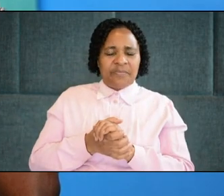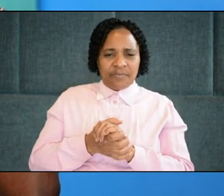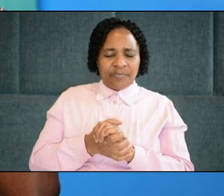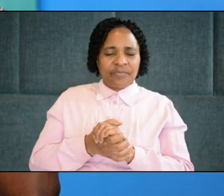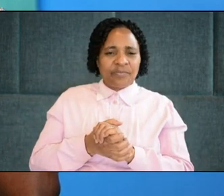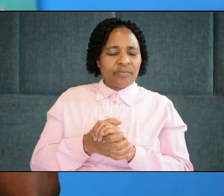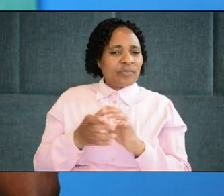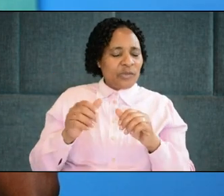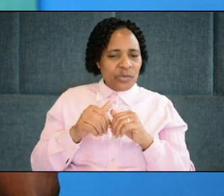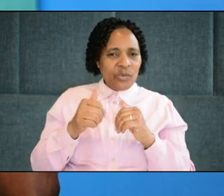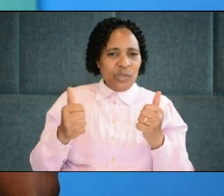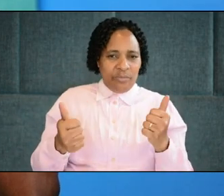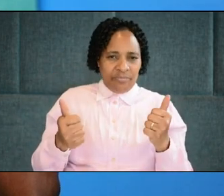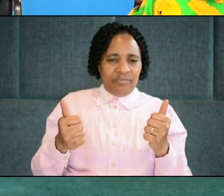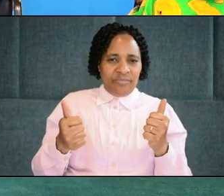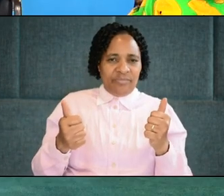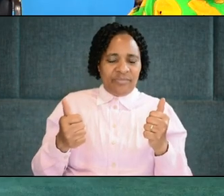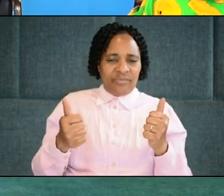Well,